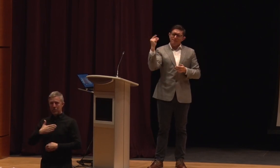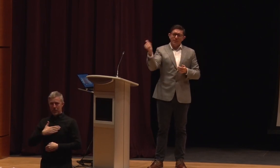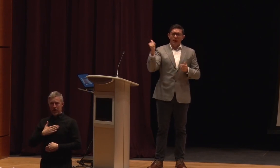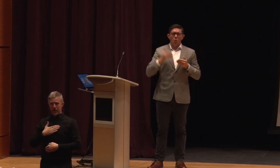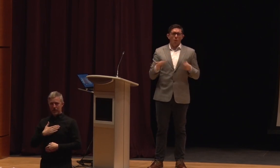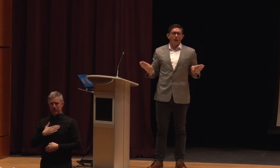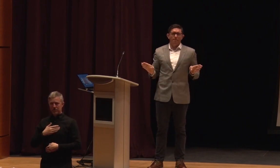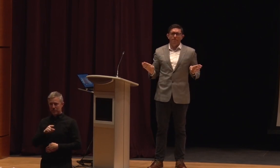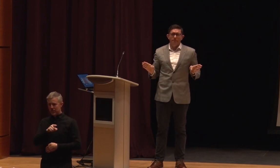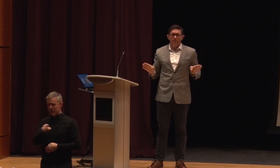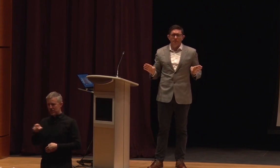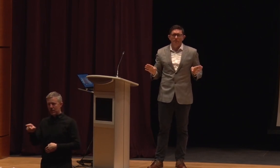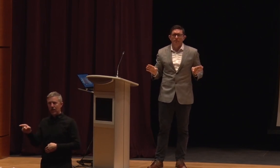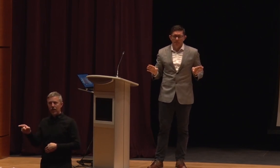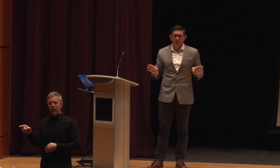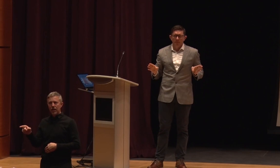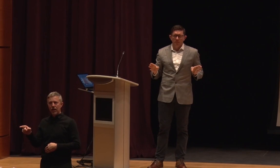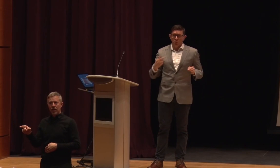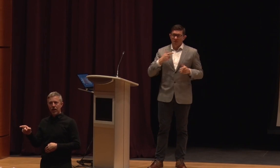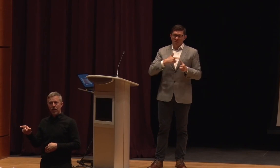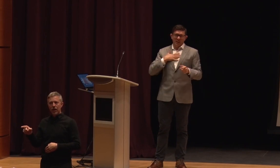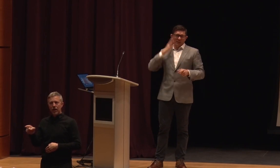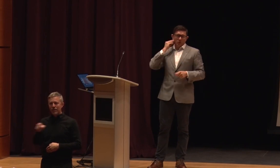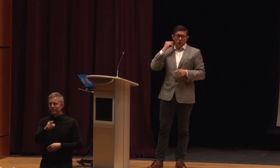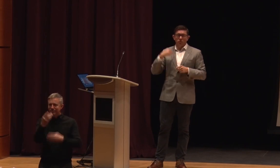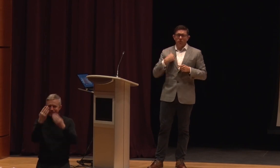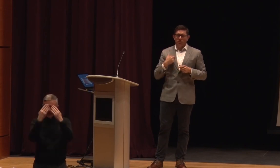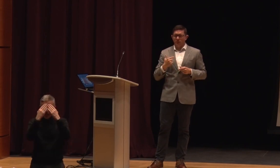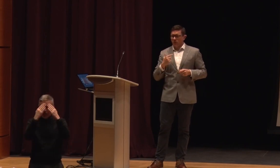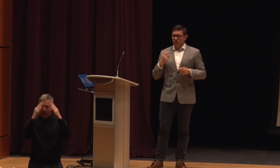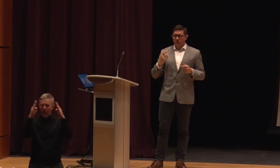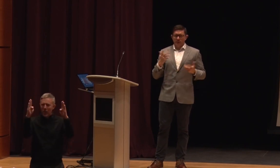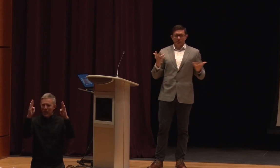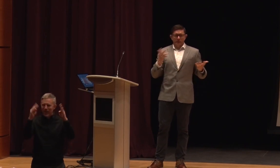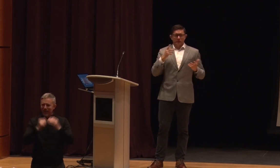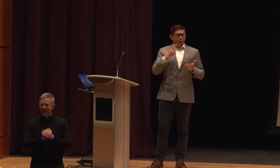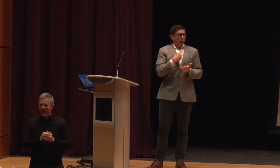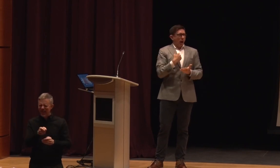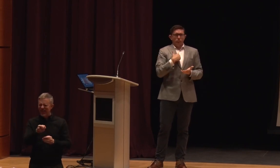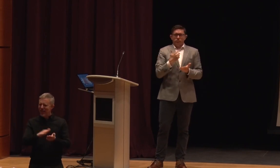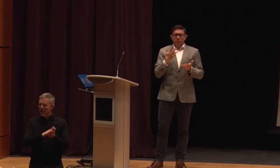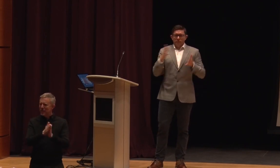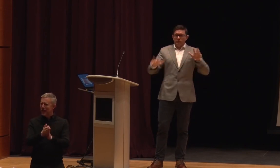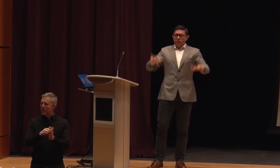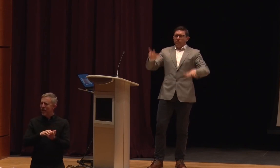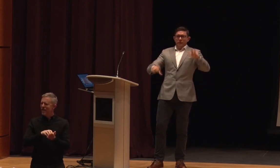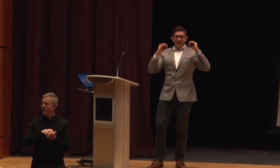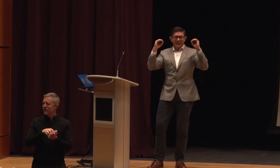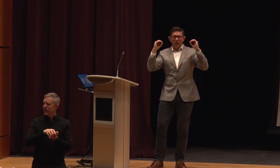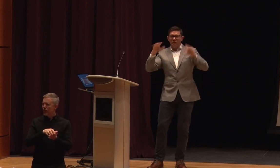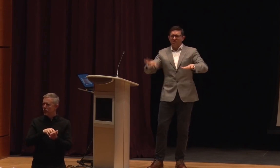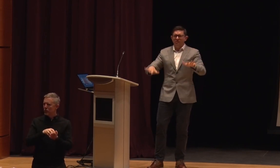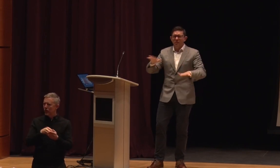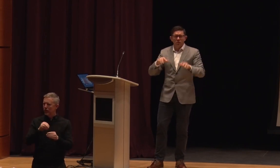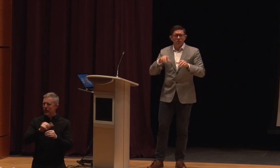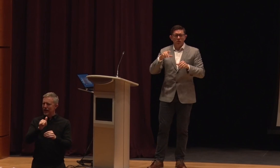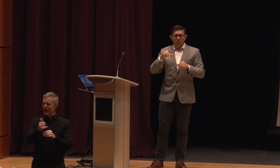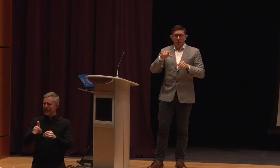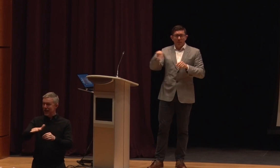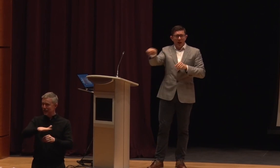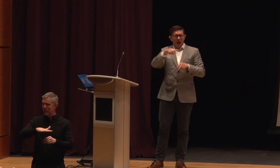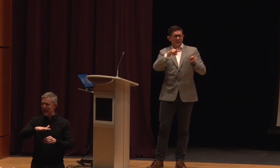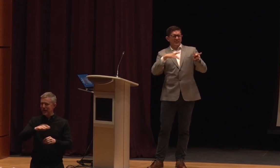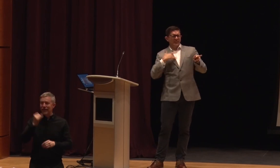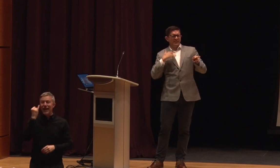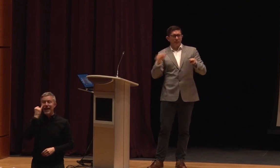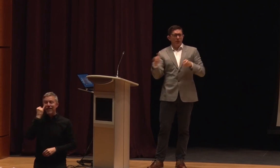typically would immediately open up and allow themselves to be vulnerable in that space when they saw that I was